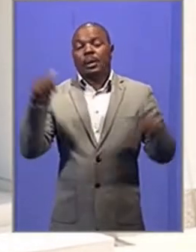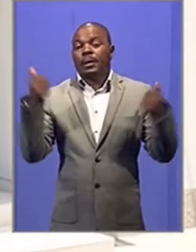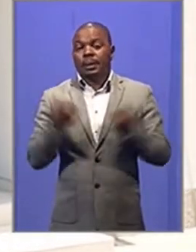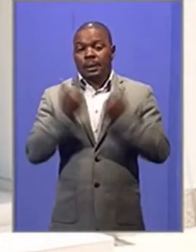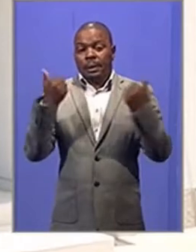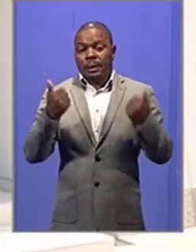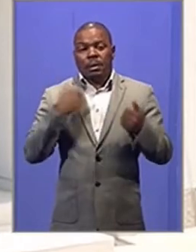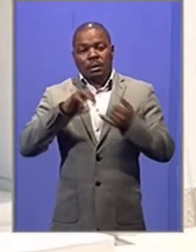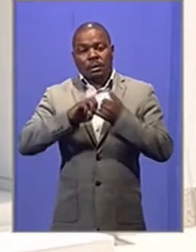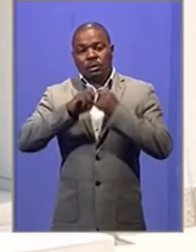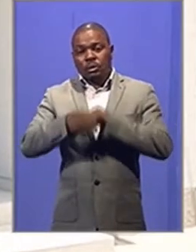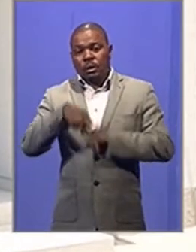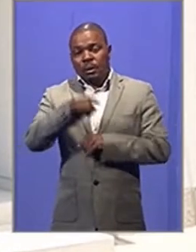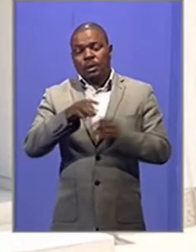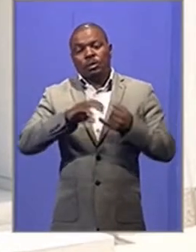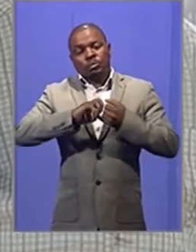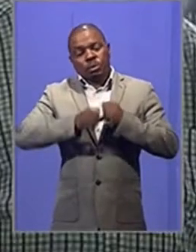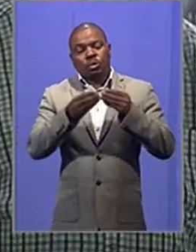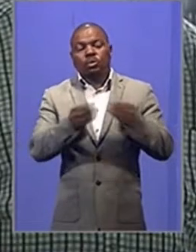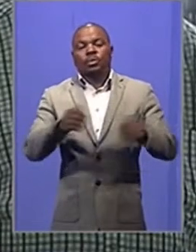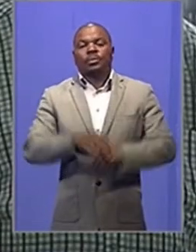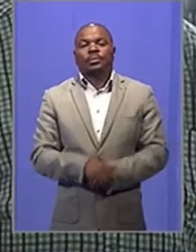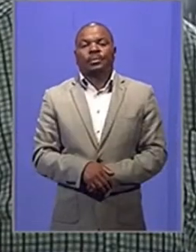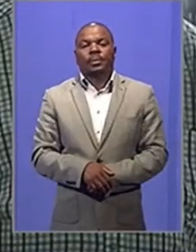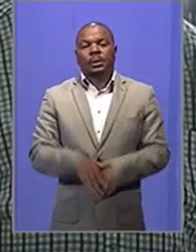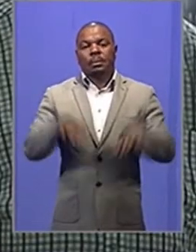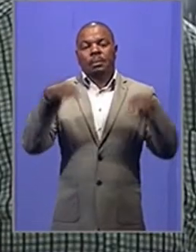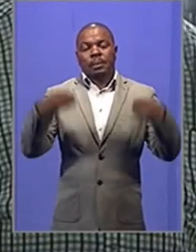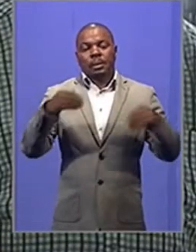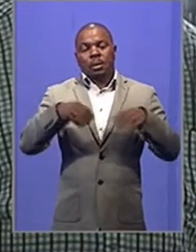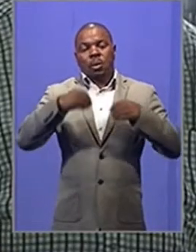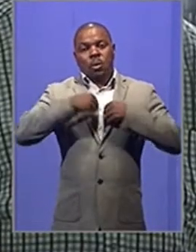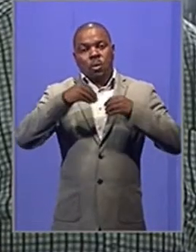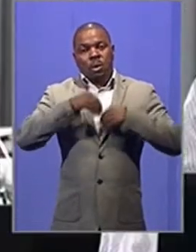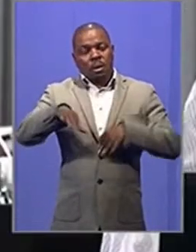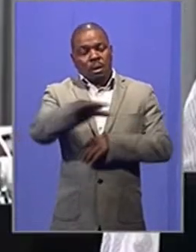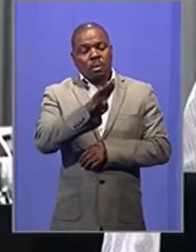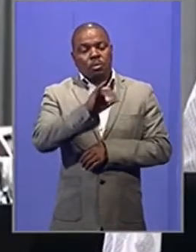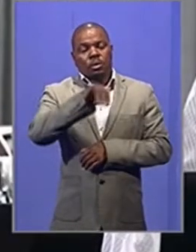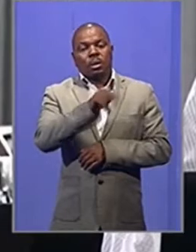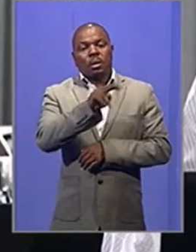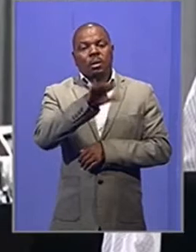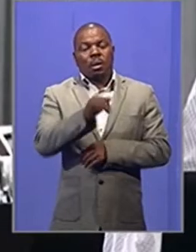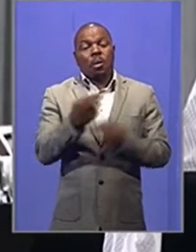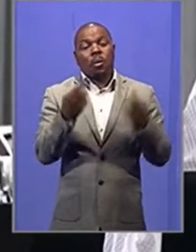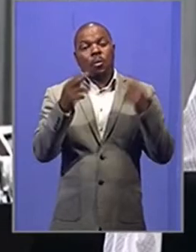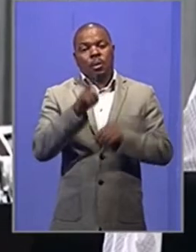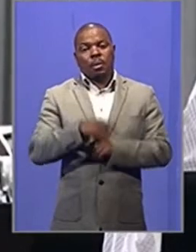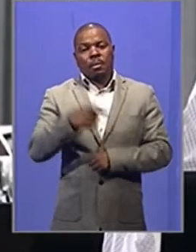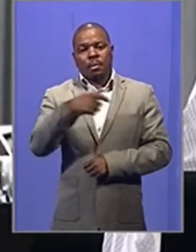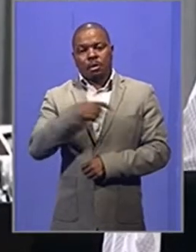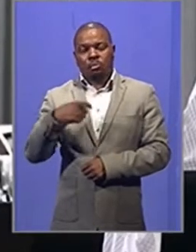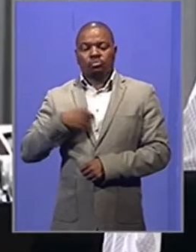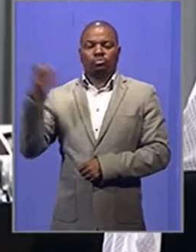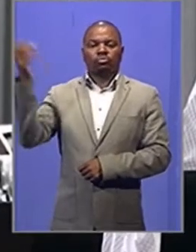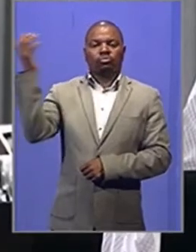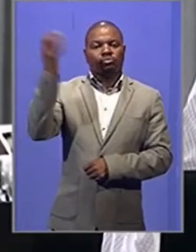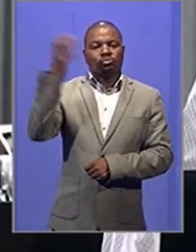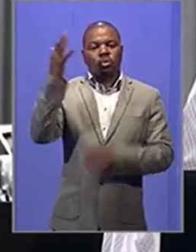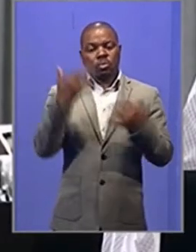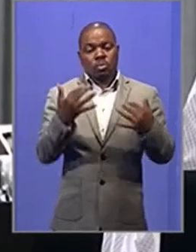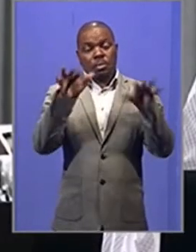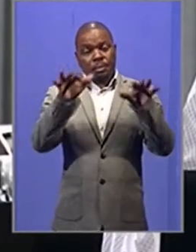we are trying to really address. Beng ba dikgwebo tsa bojanala ba re ba solofela gore puo ya presidente le setšhaba